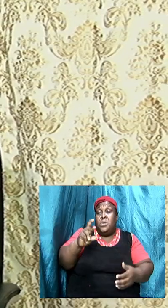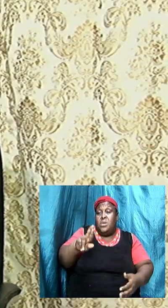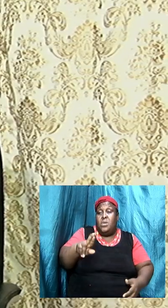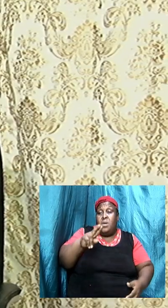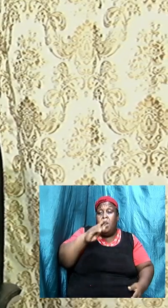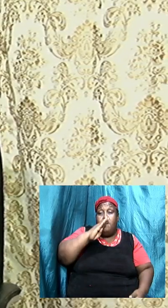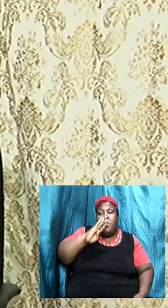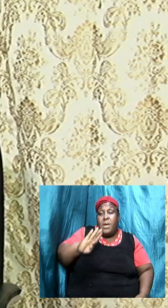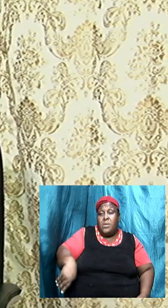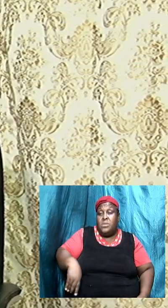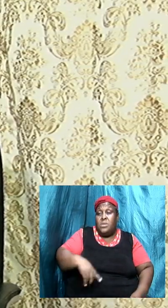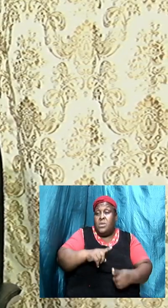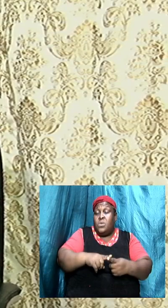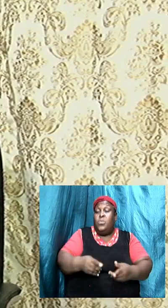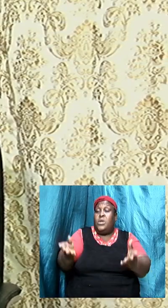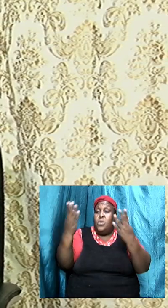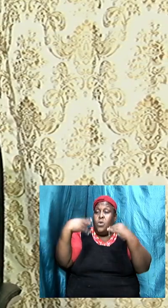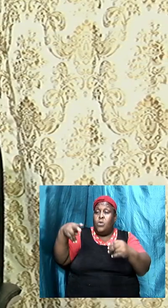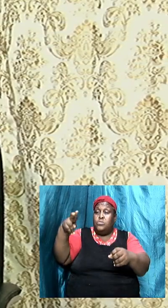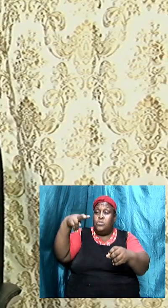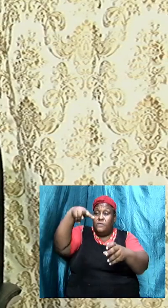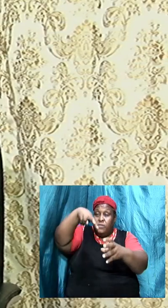it comes to voting, some